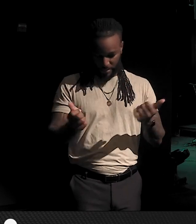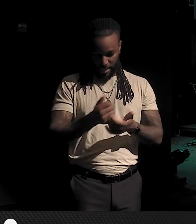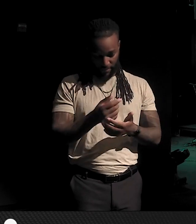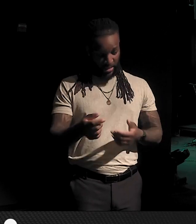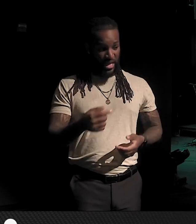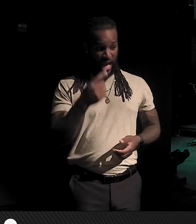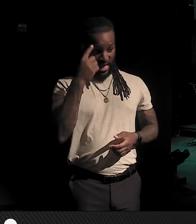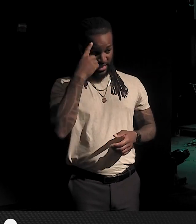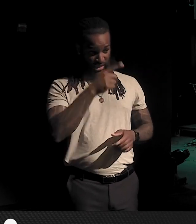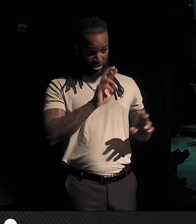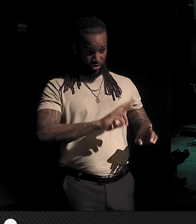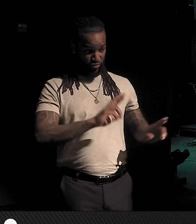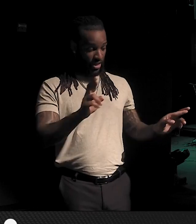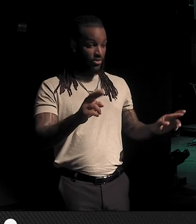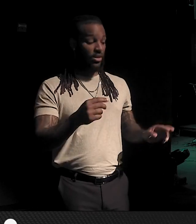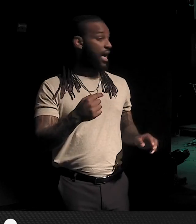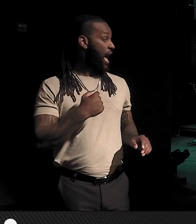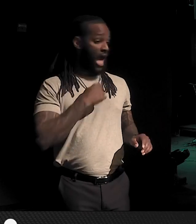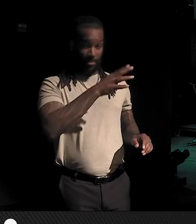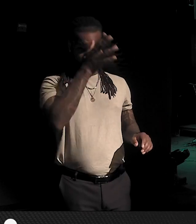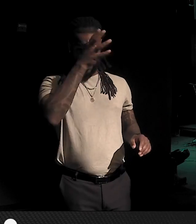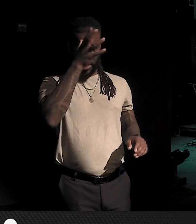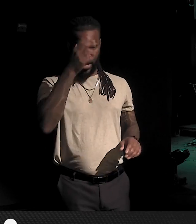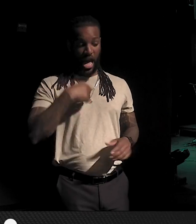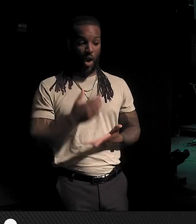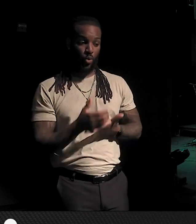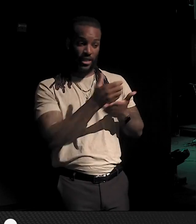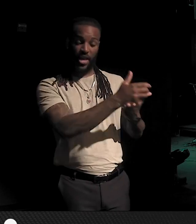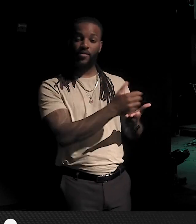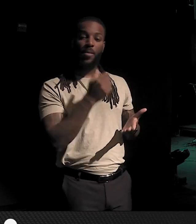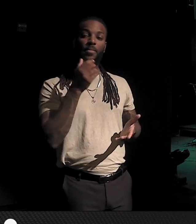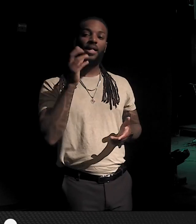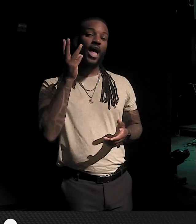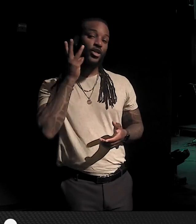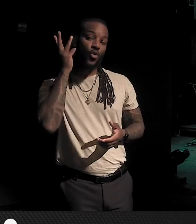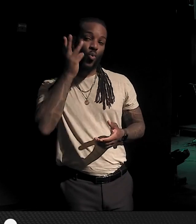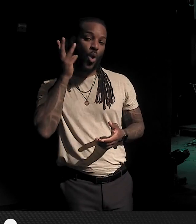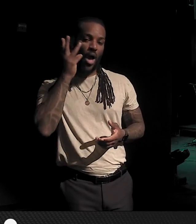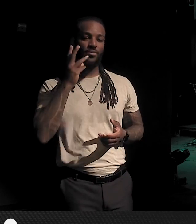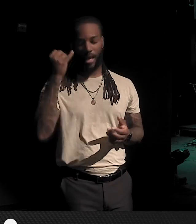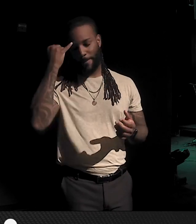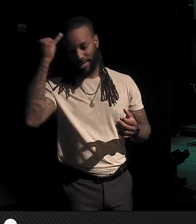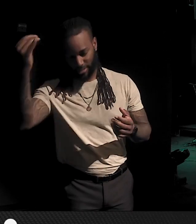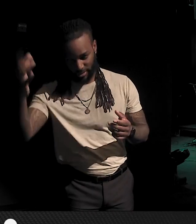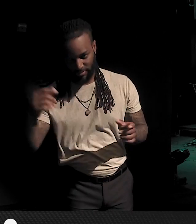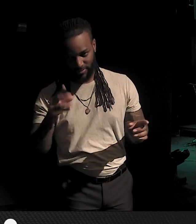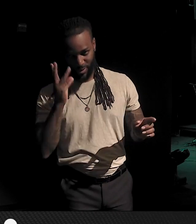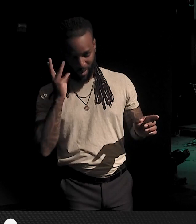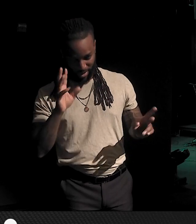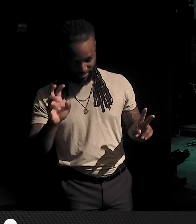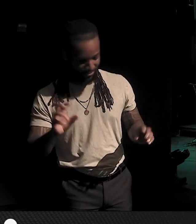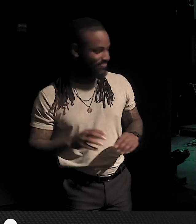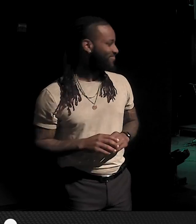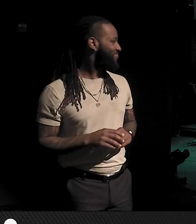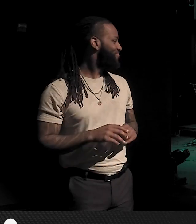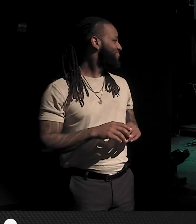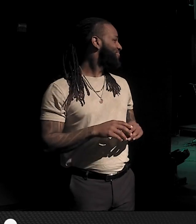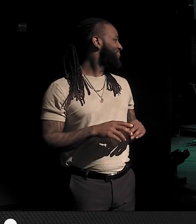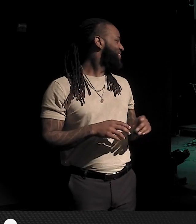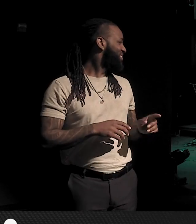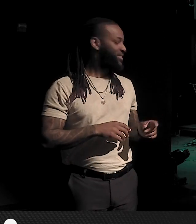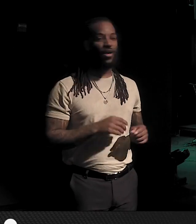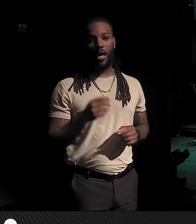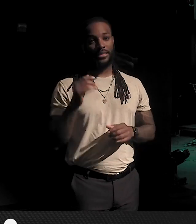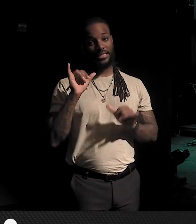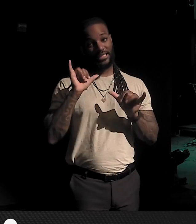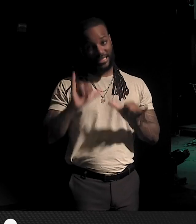think he's ready. So as his father, I would get him a glass of wine, you know, again, imaginations. And stay tuned for second service.